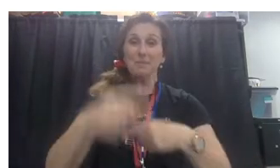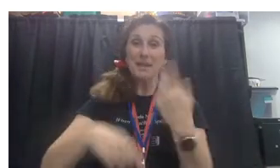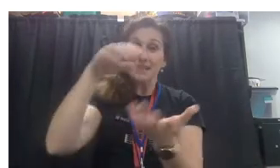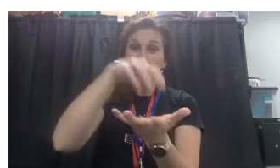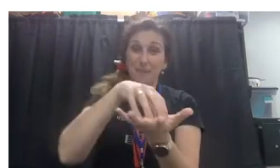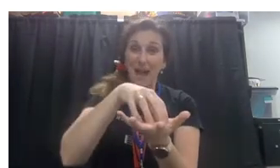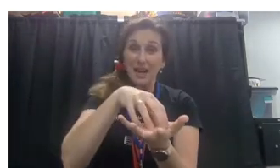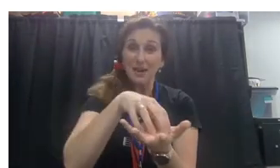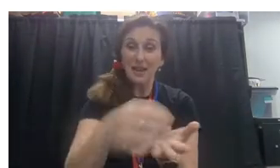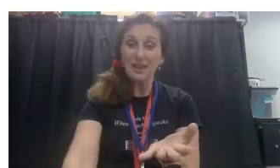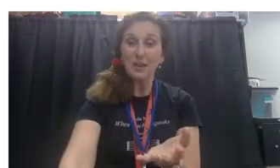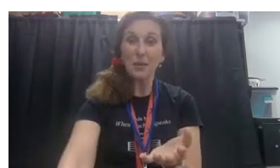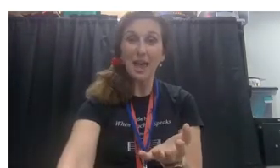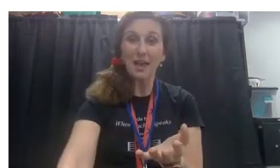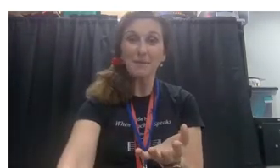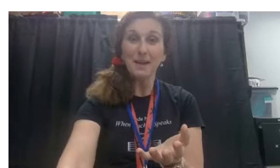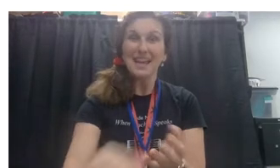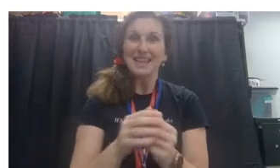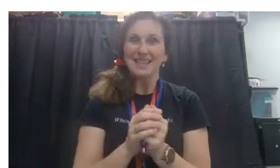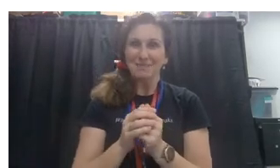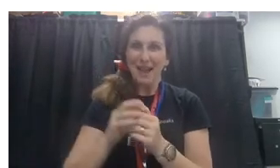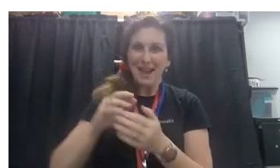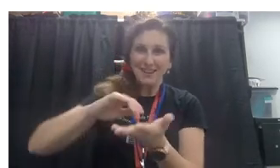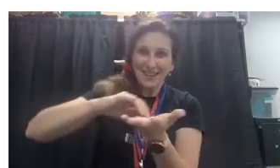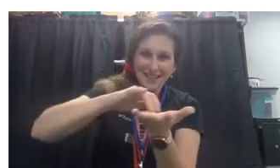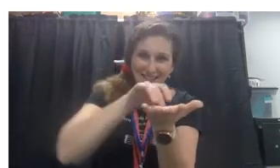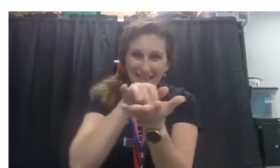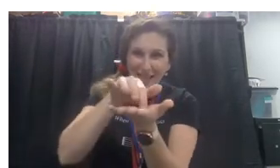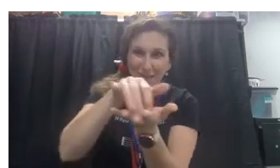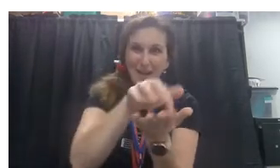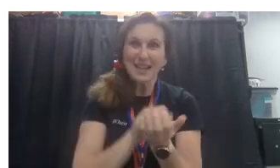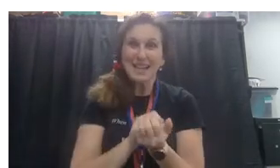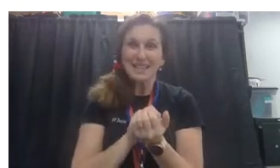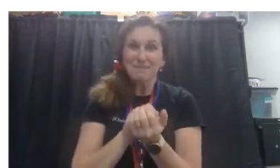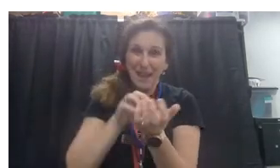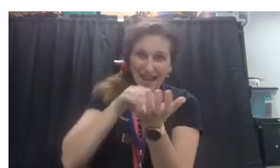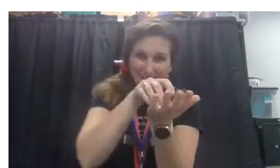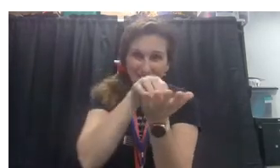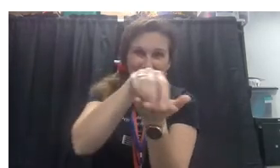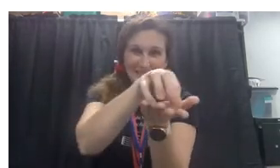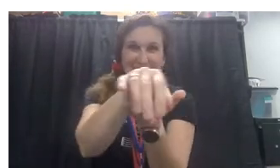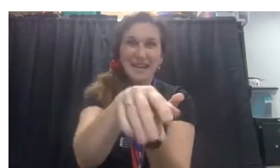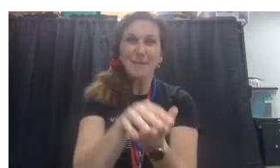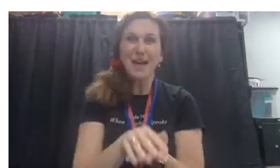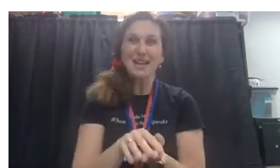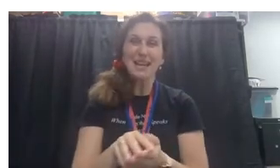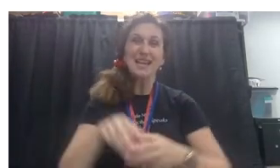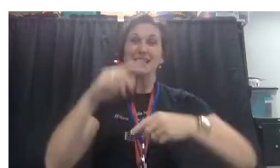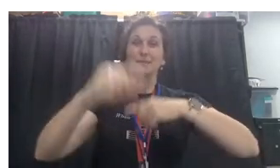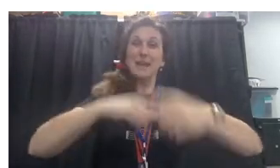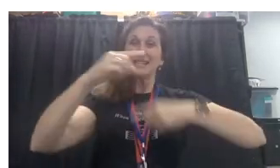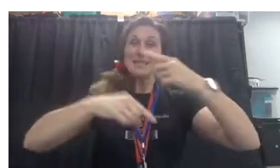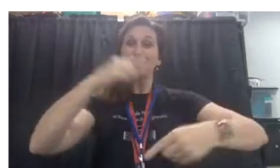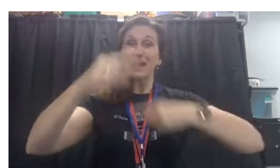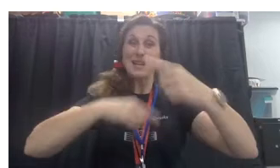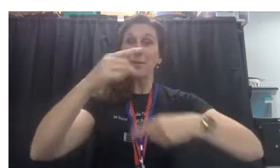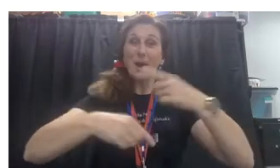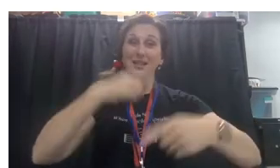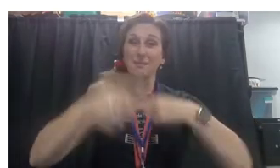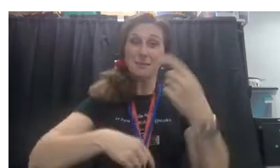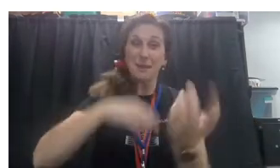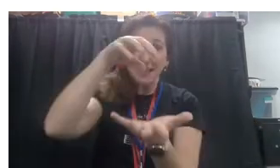watch him spin, the spider in the web. The spider eats a ladybug. The spider eats a ladybug. Spin,